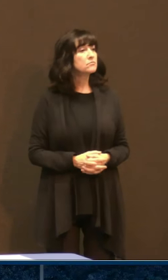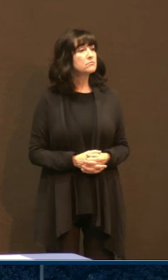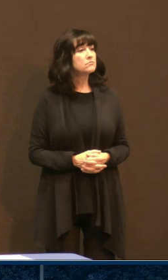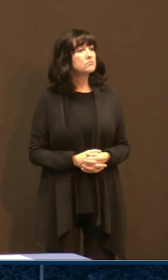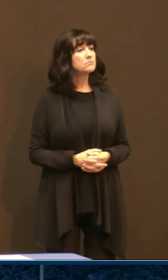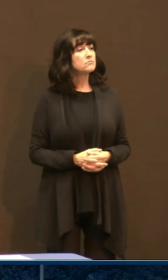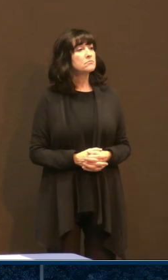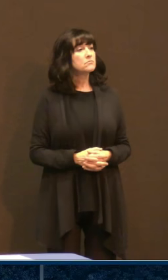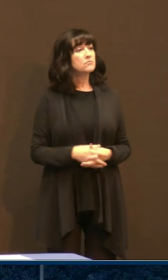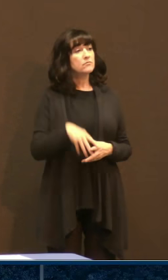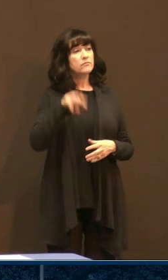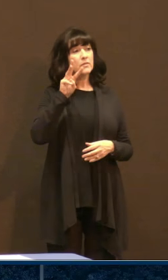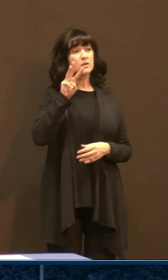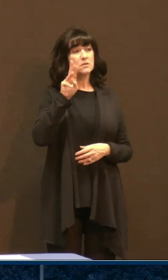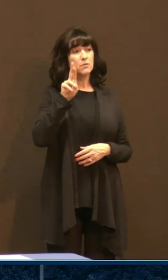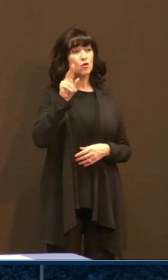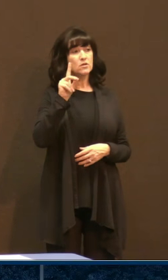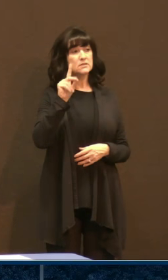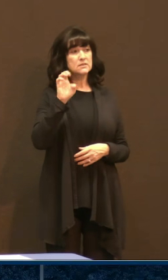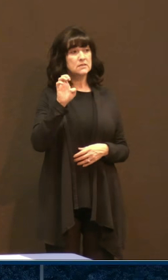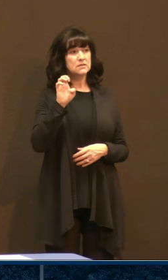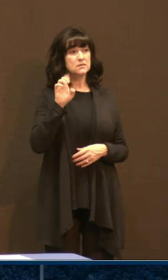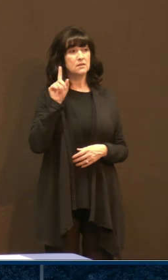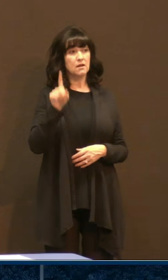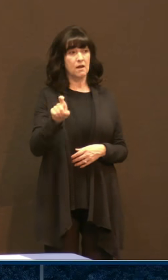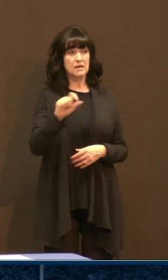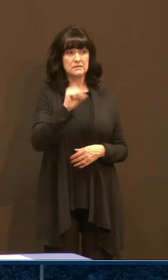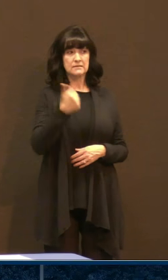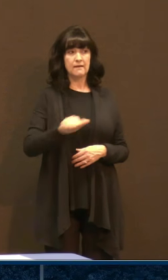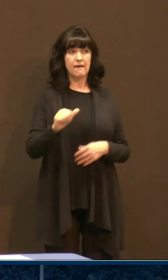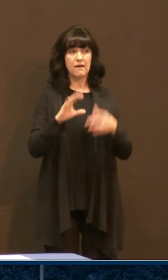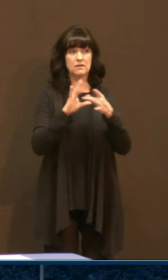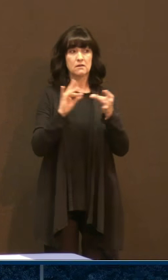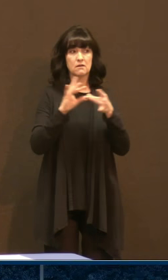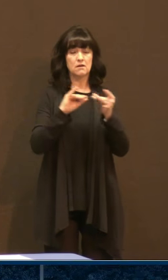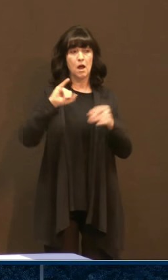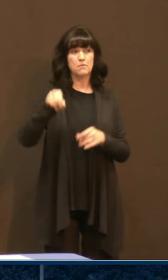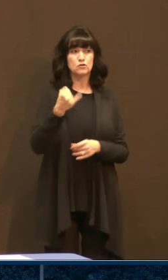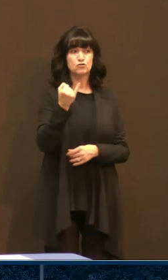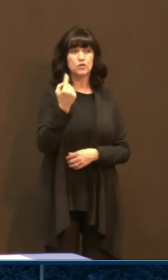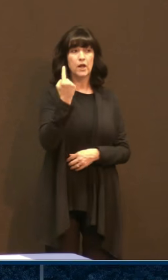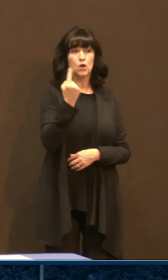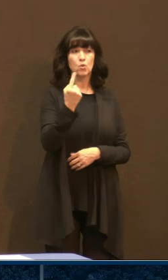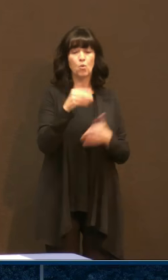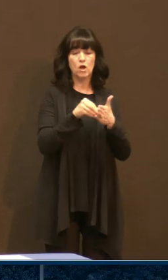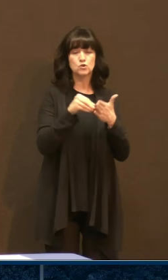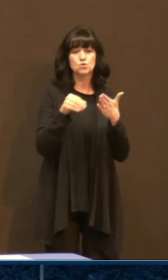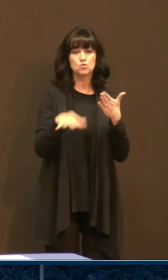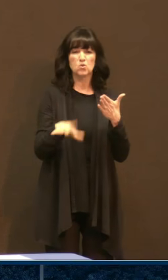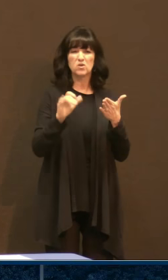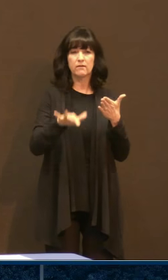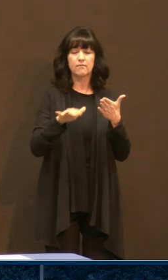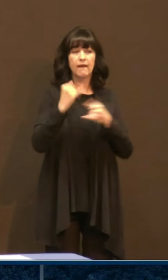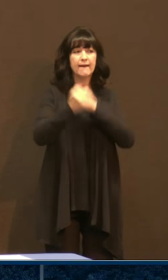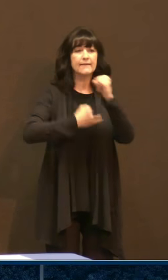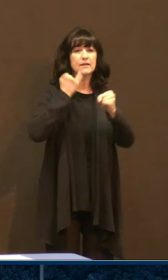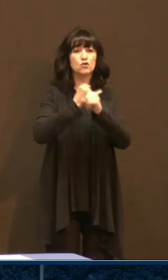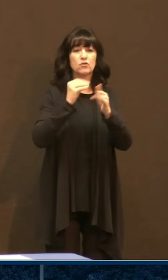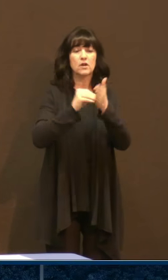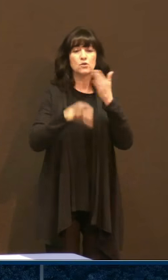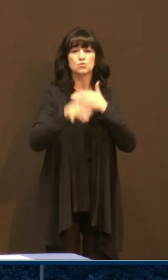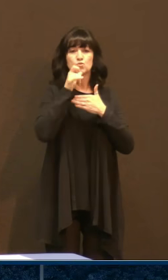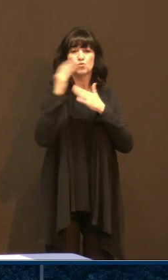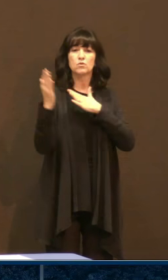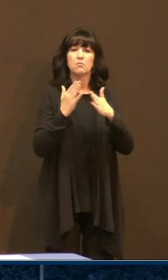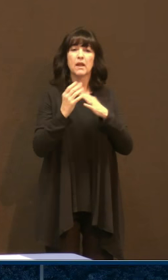Jared Leedy from WRDE asks, is there any comment on J1 students? They're international students who come over the summer to work, especially in